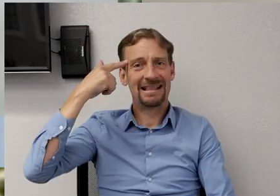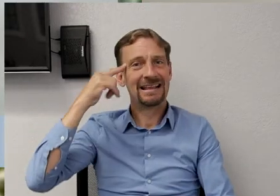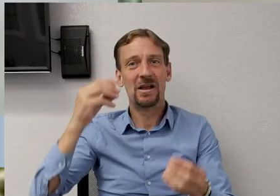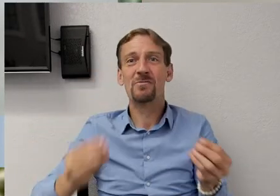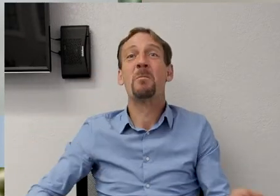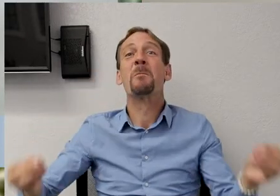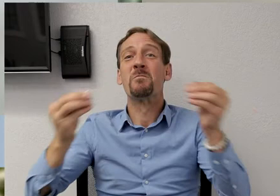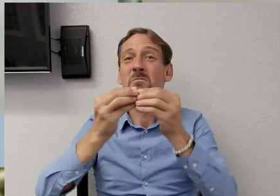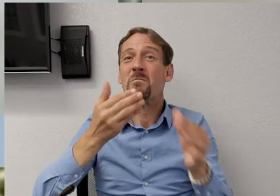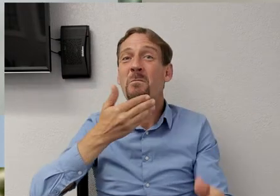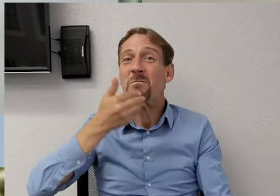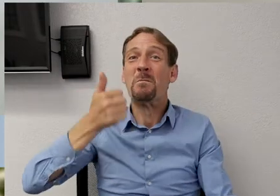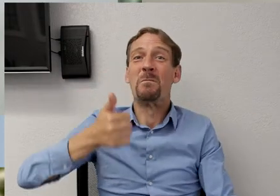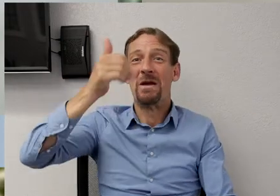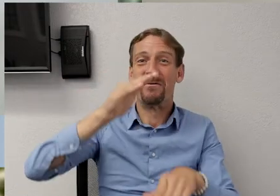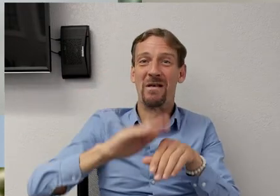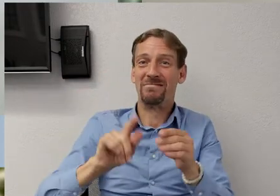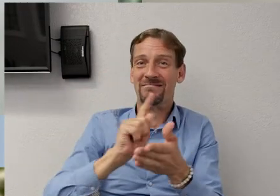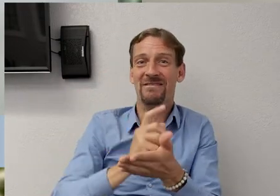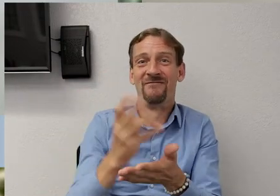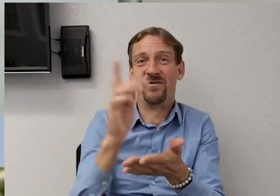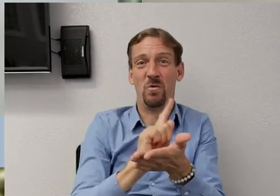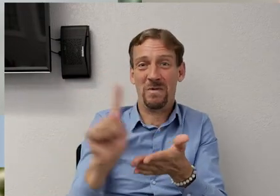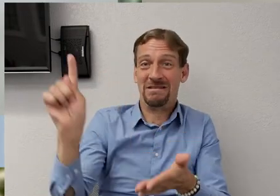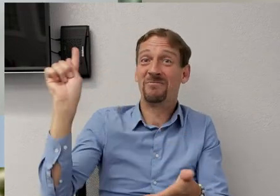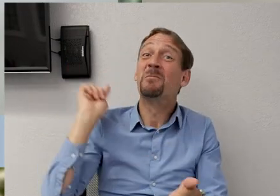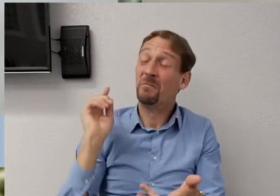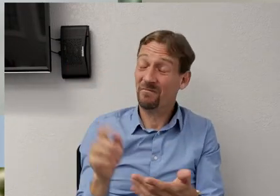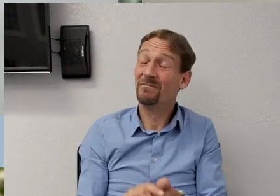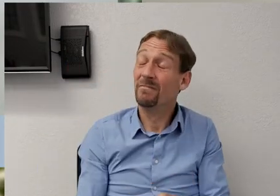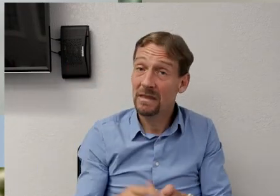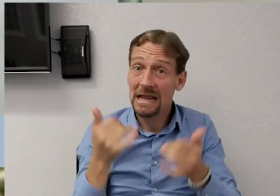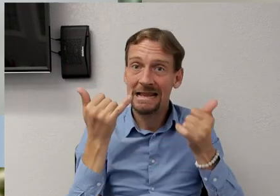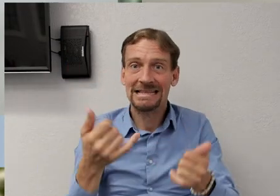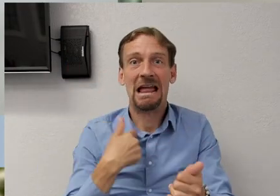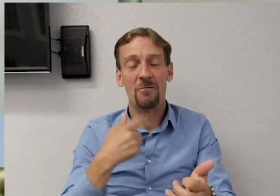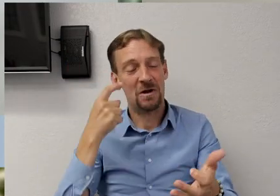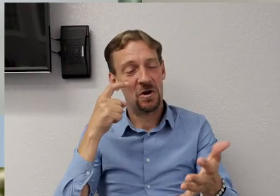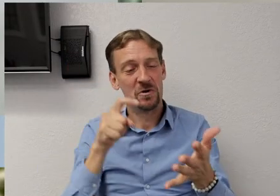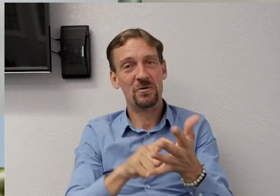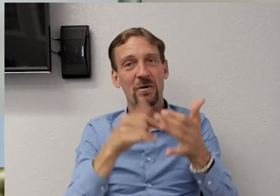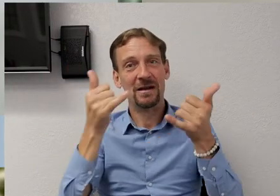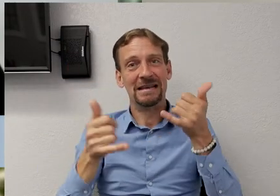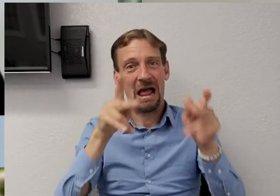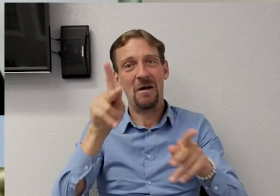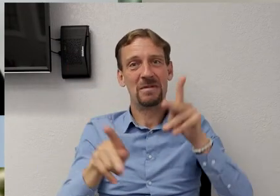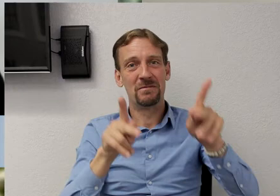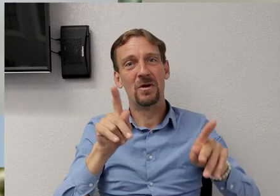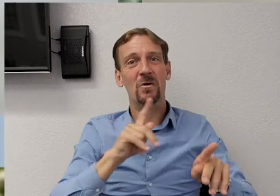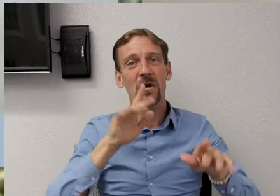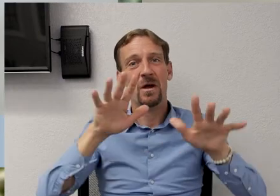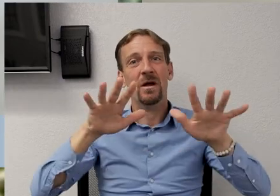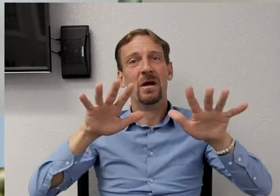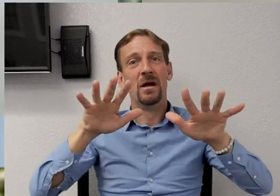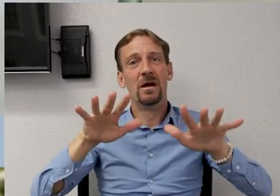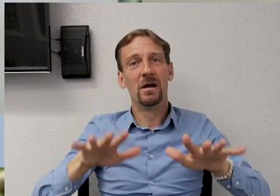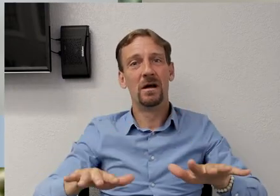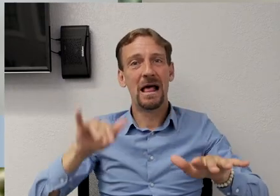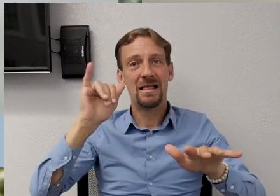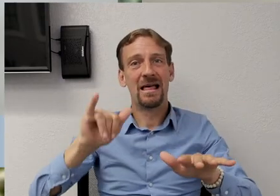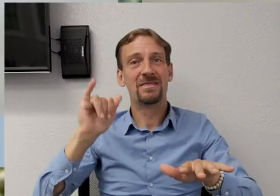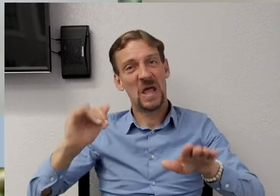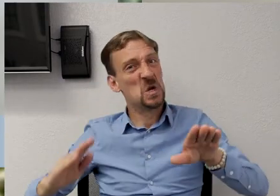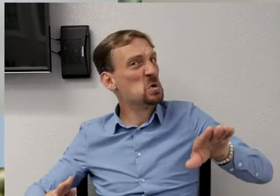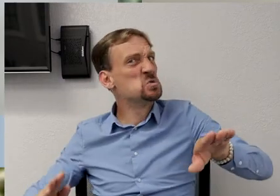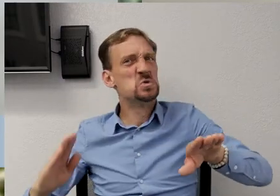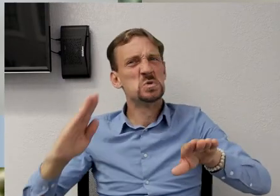better than it did just a few weeks ago. And the fact that we're seeing kind of some cooling off, that if we are flattening the curve and hitting